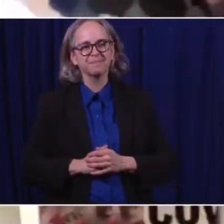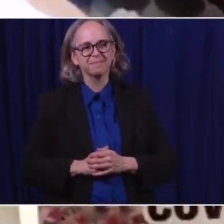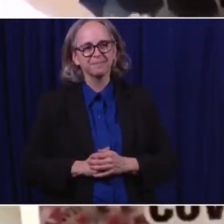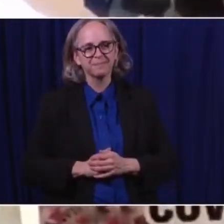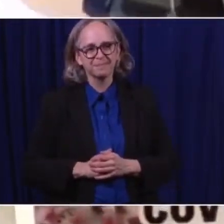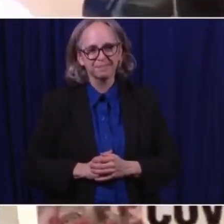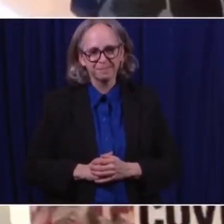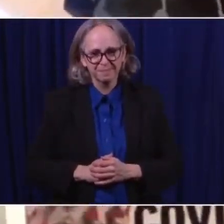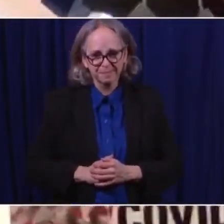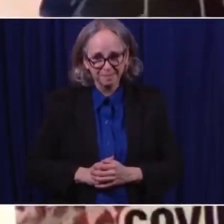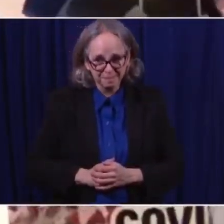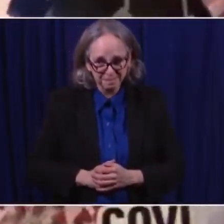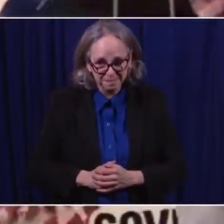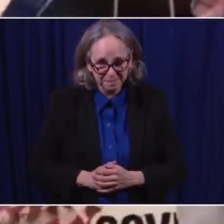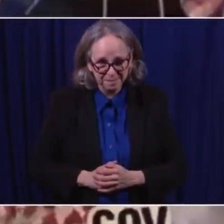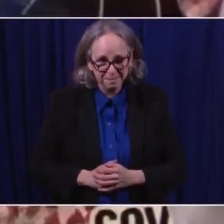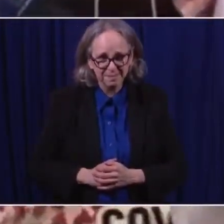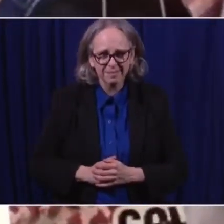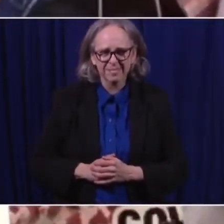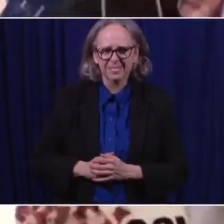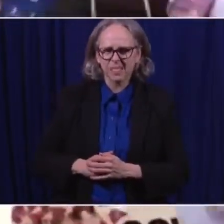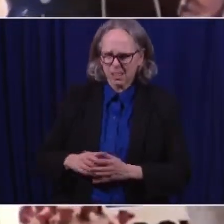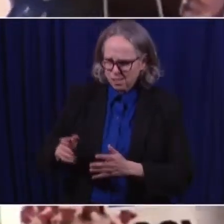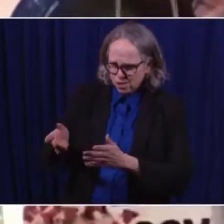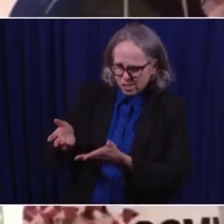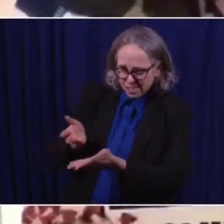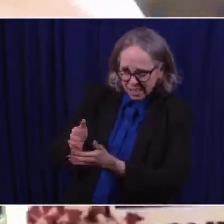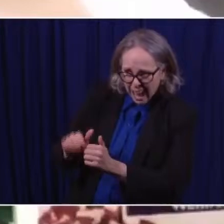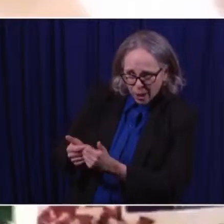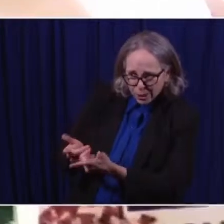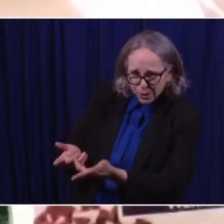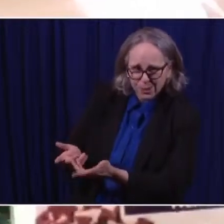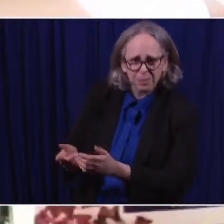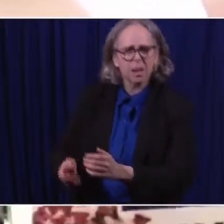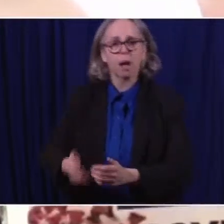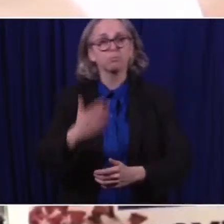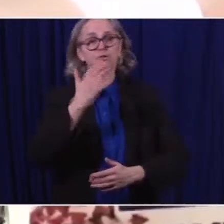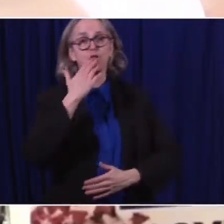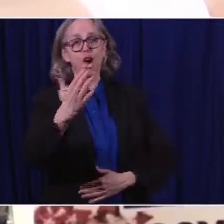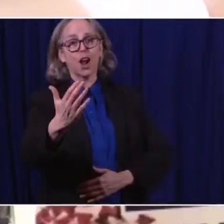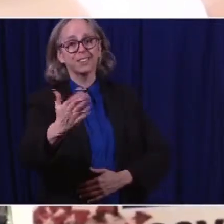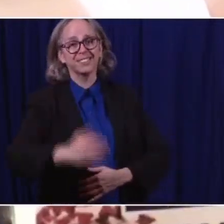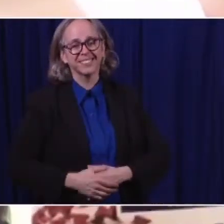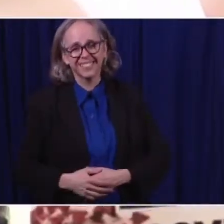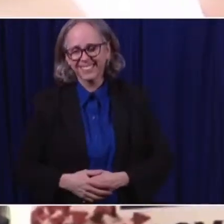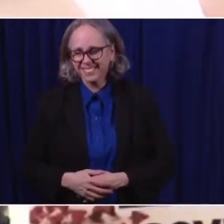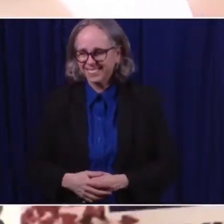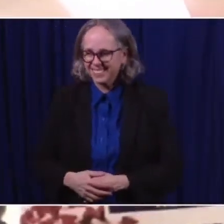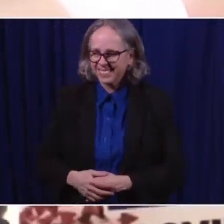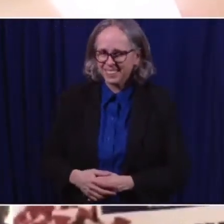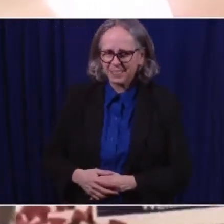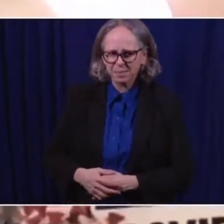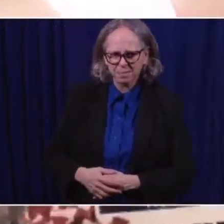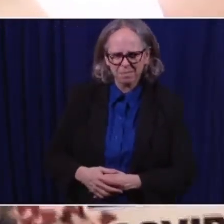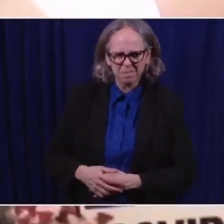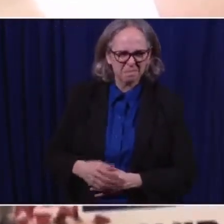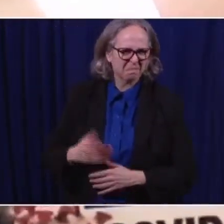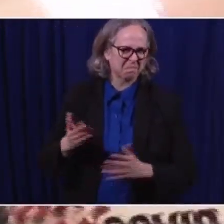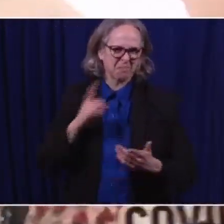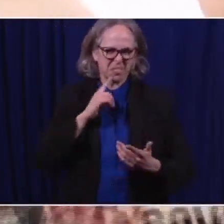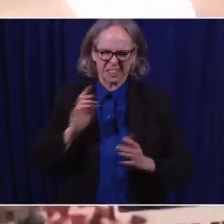All righty. How you doing, Kevin? I'm doing good. That wasn't too bad, was it? No, it All wasn't.